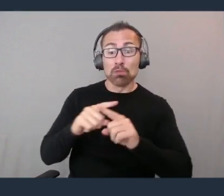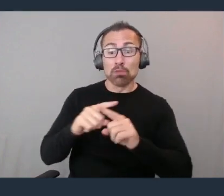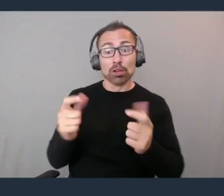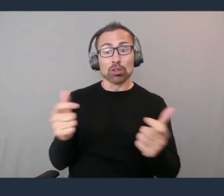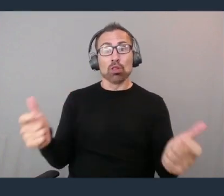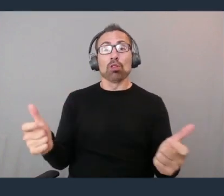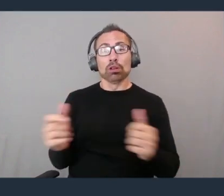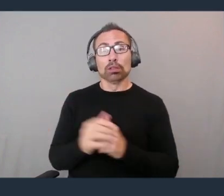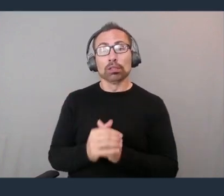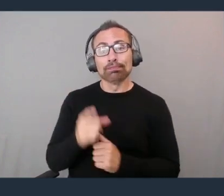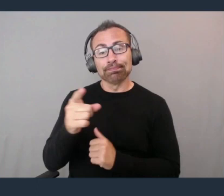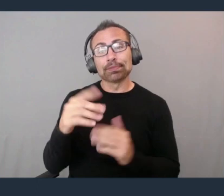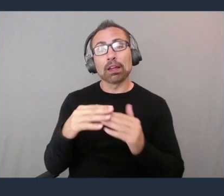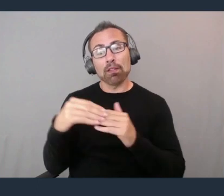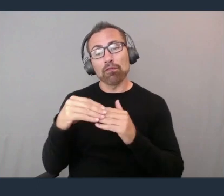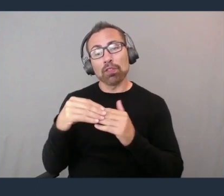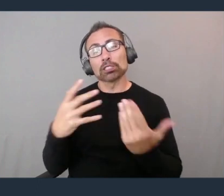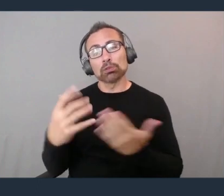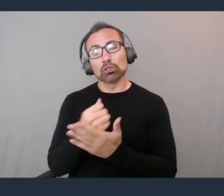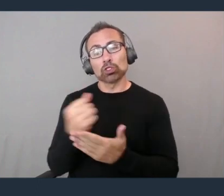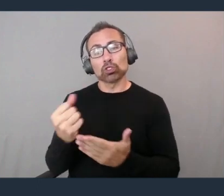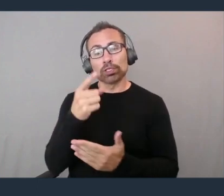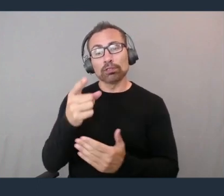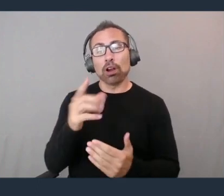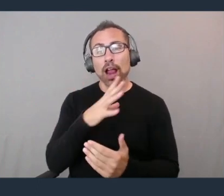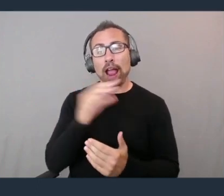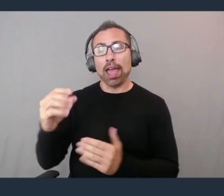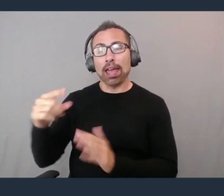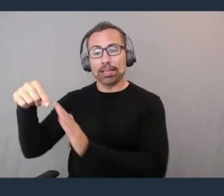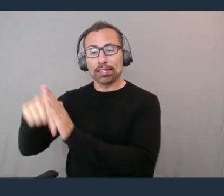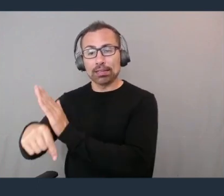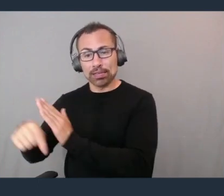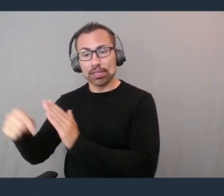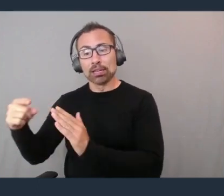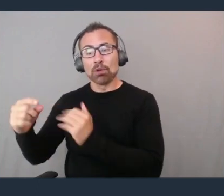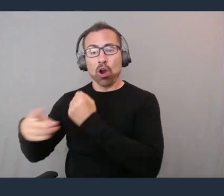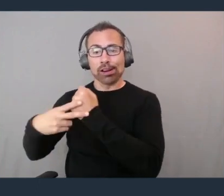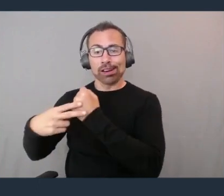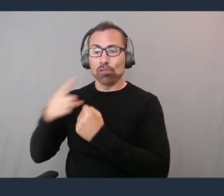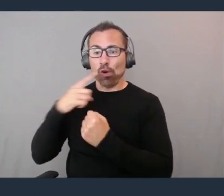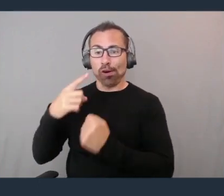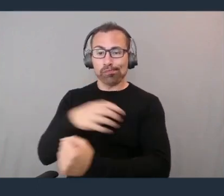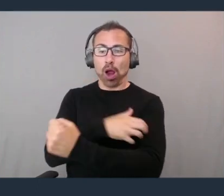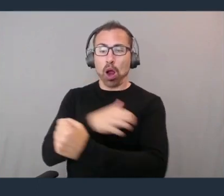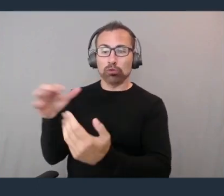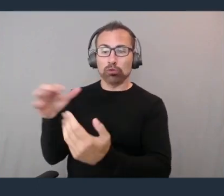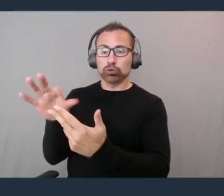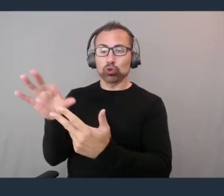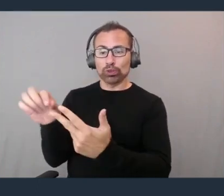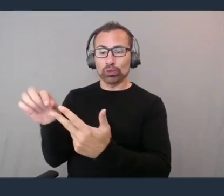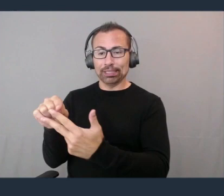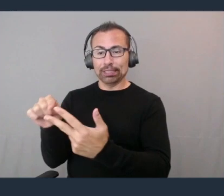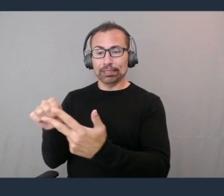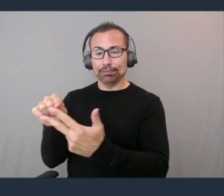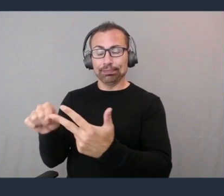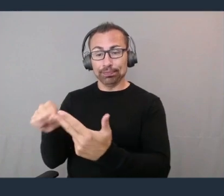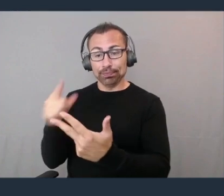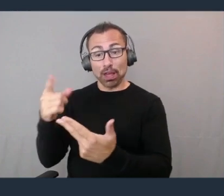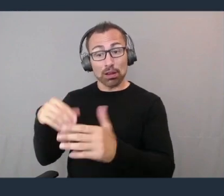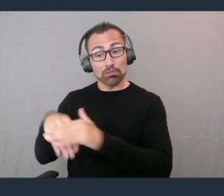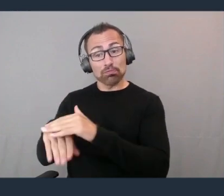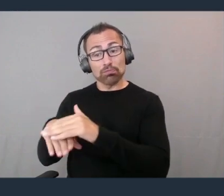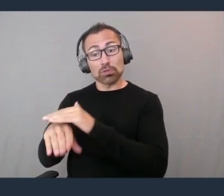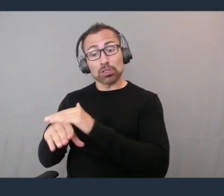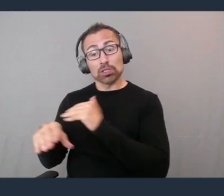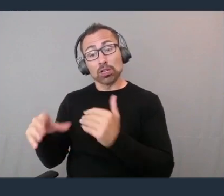Glacier Flexible Retrieval and Glacier Deep Archive are powerful archive storage options that allow you to access your objects in a